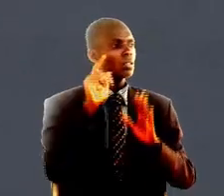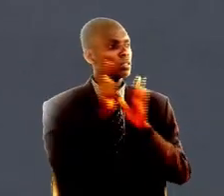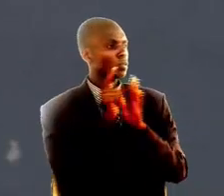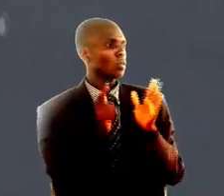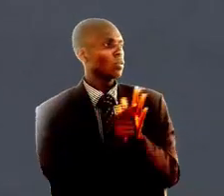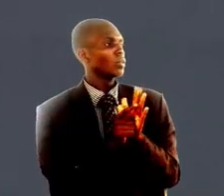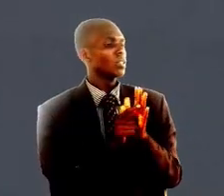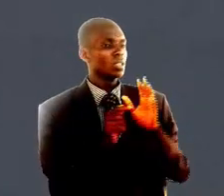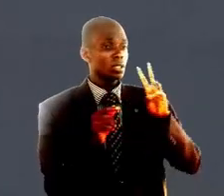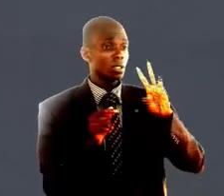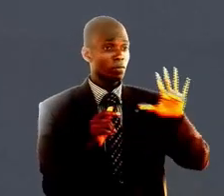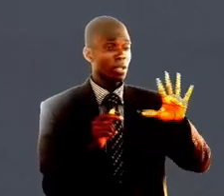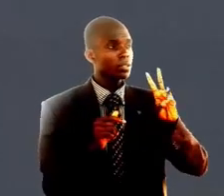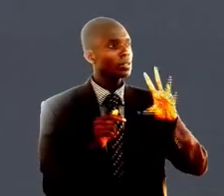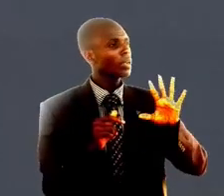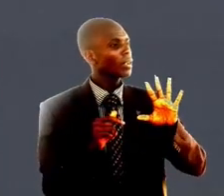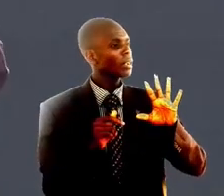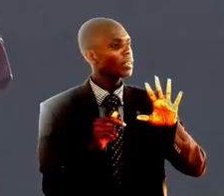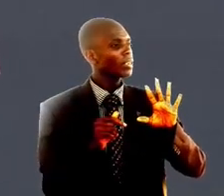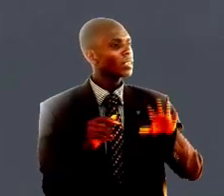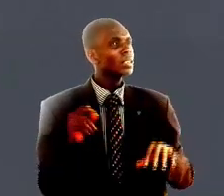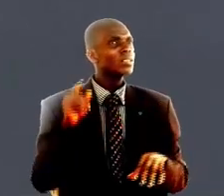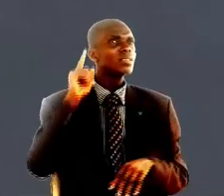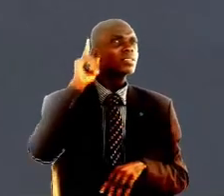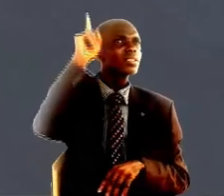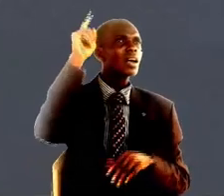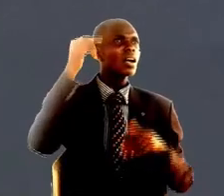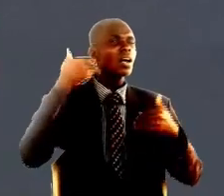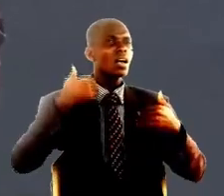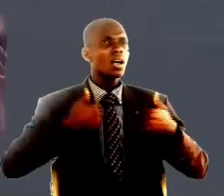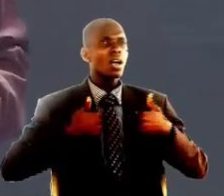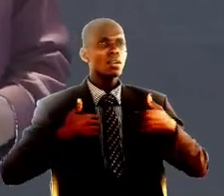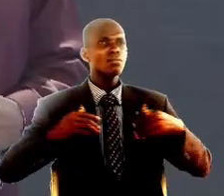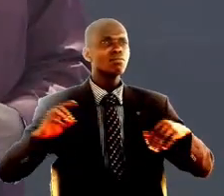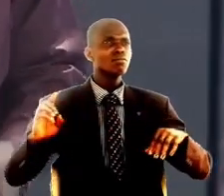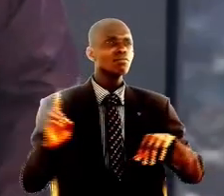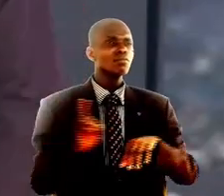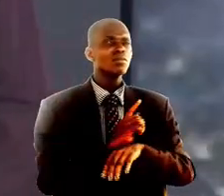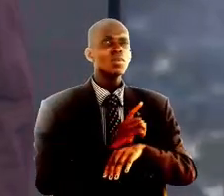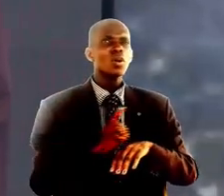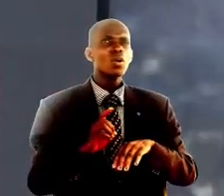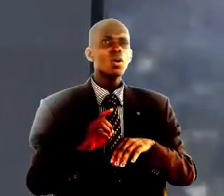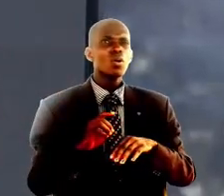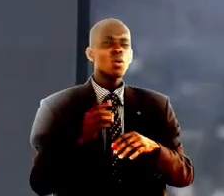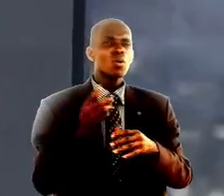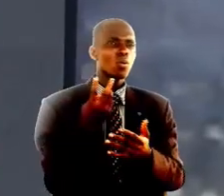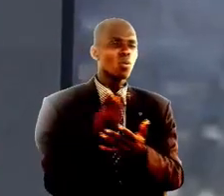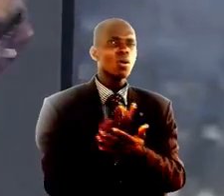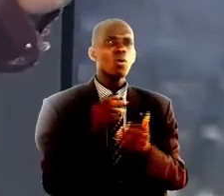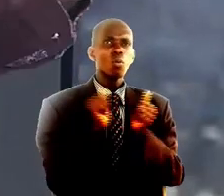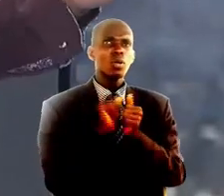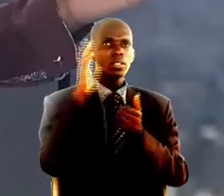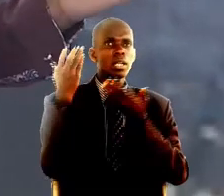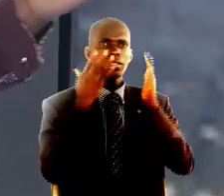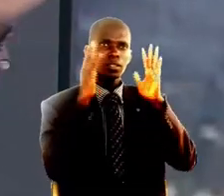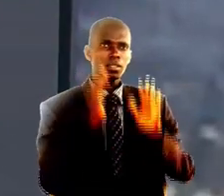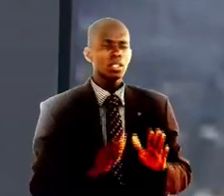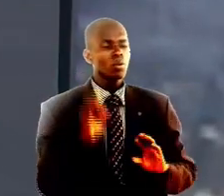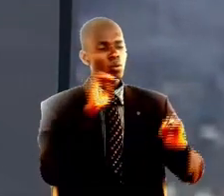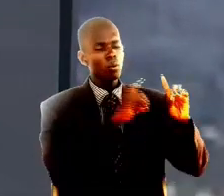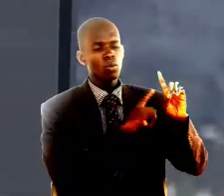In 65, thou hast dealt well with thy servant, O Lord,